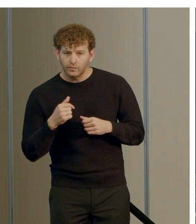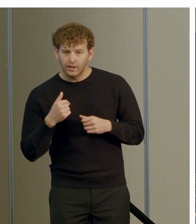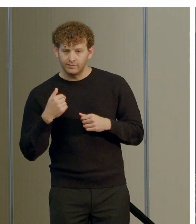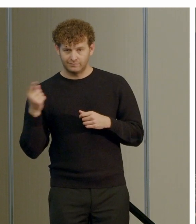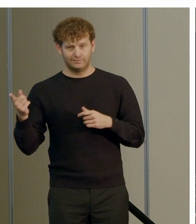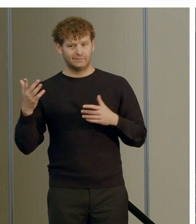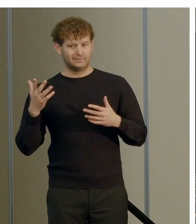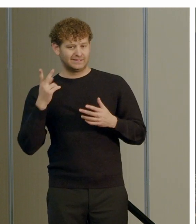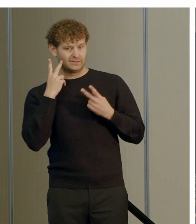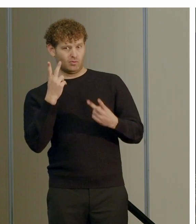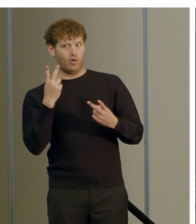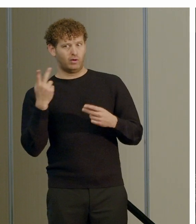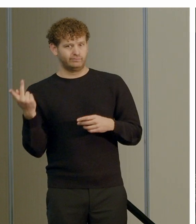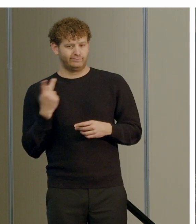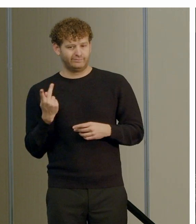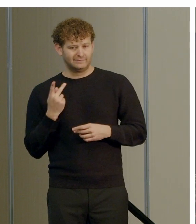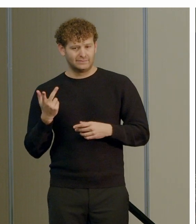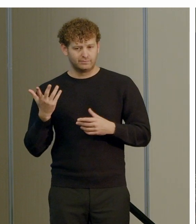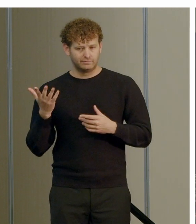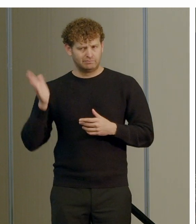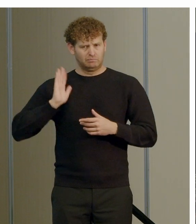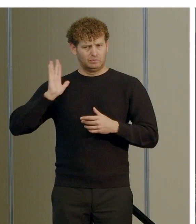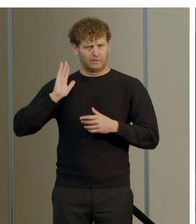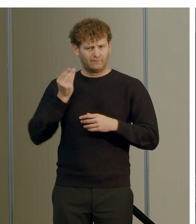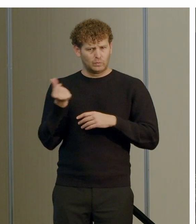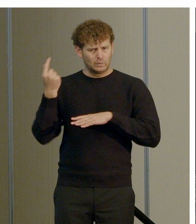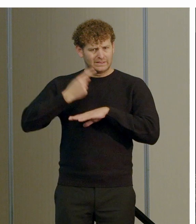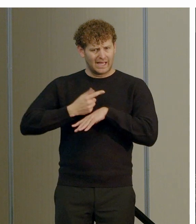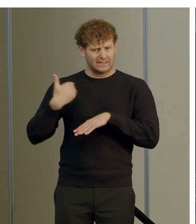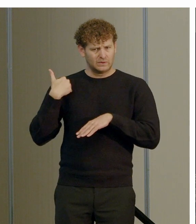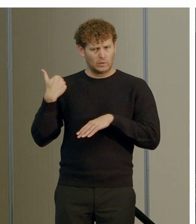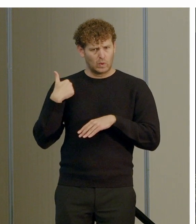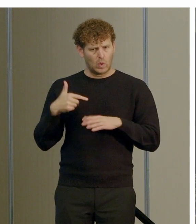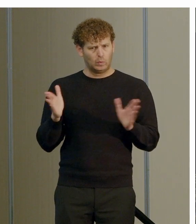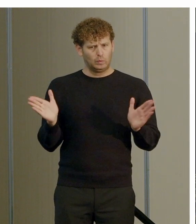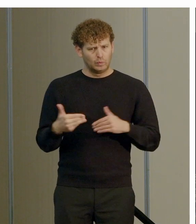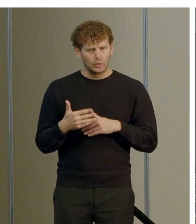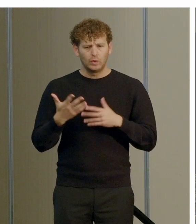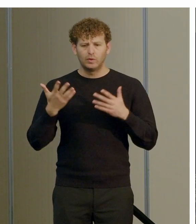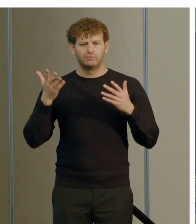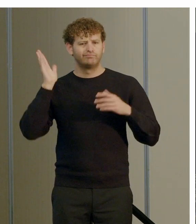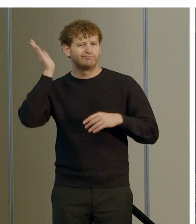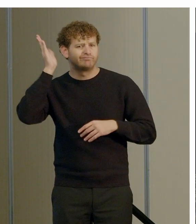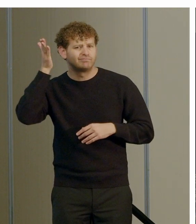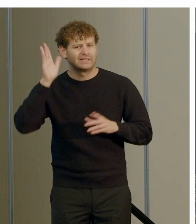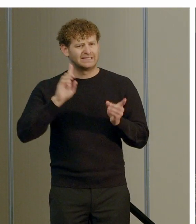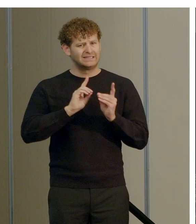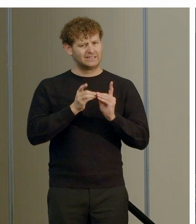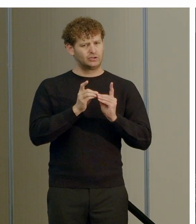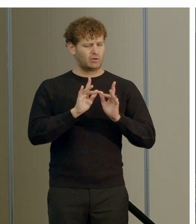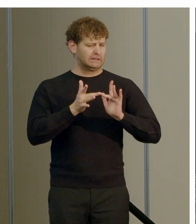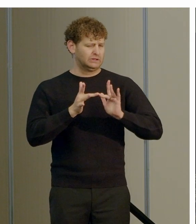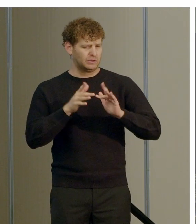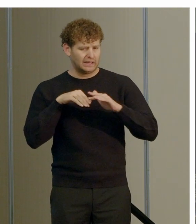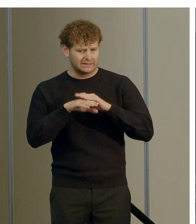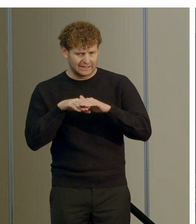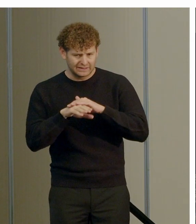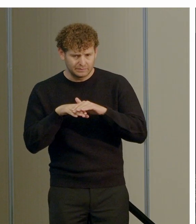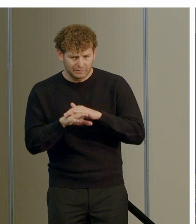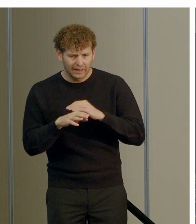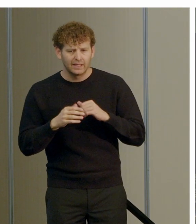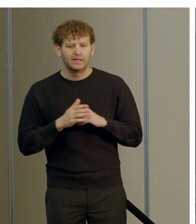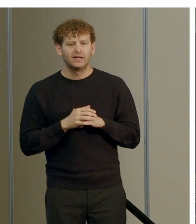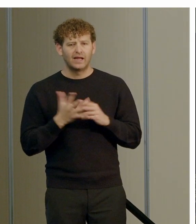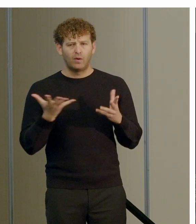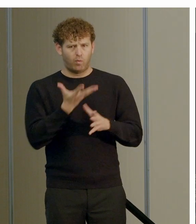ago about the digital accessibility gap between college and the workplace. And he was one of my